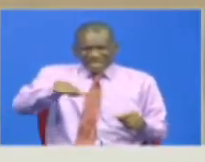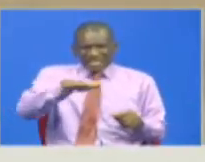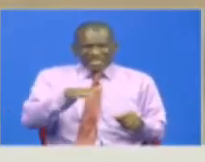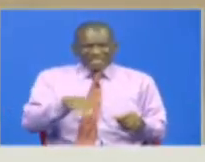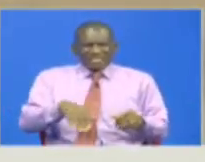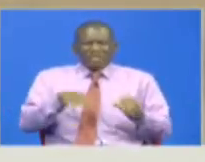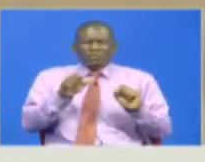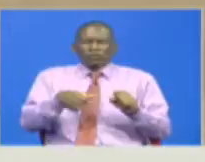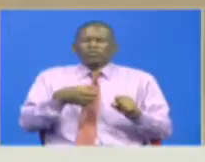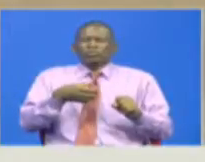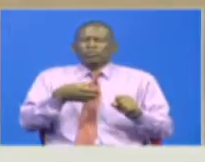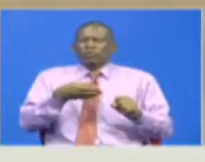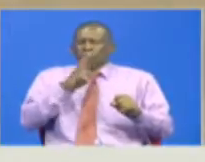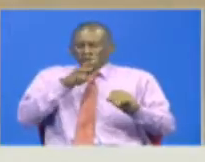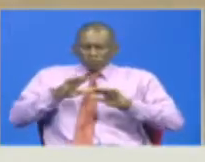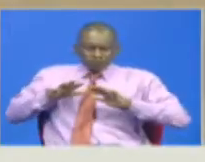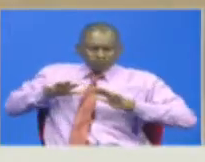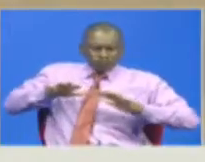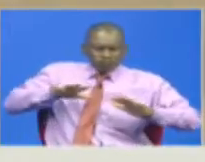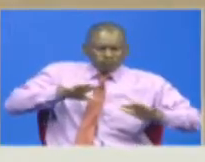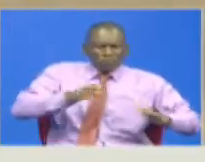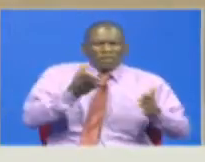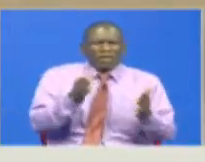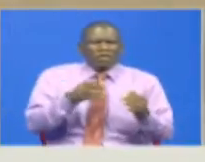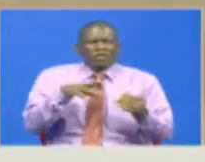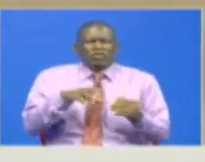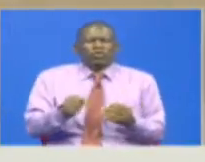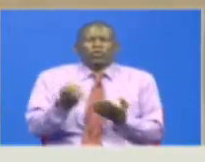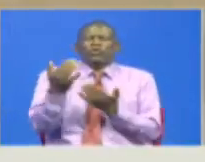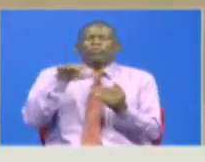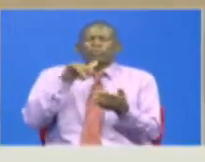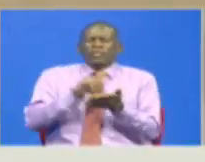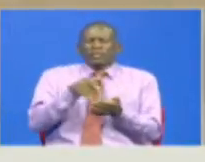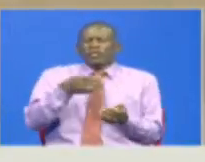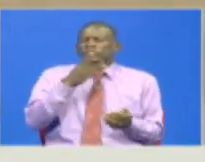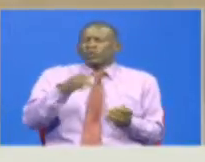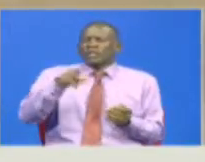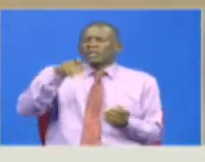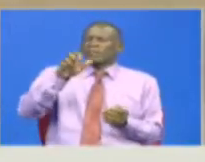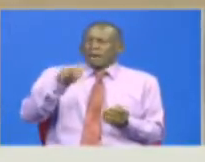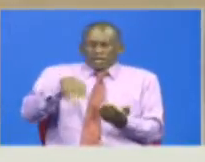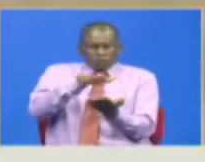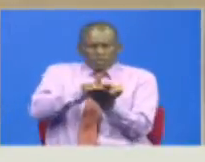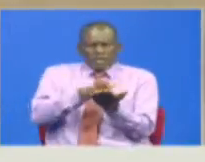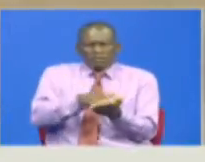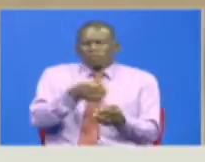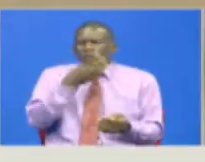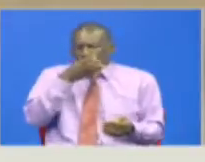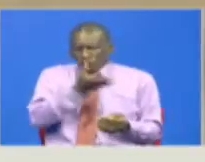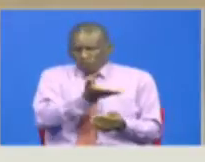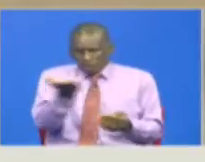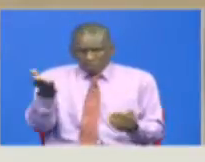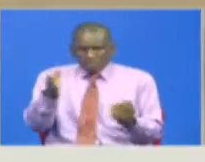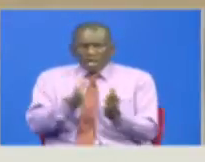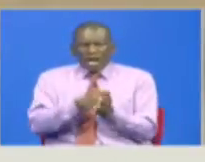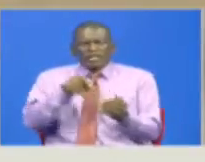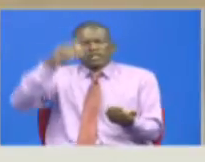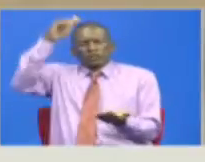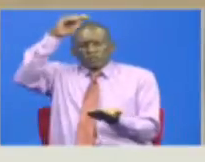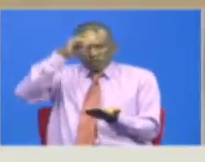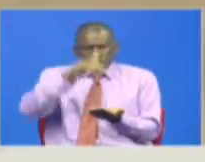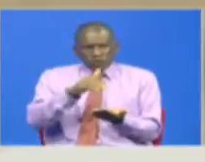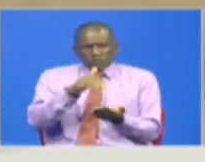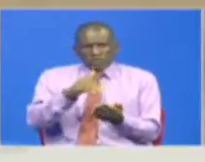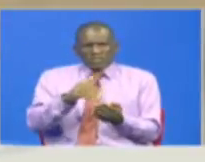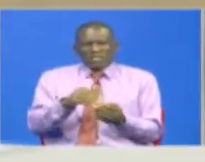erosion. So we expect that this water pan will be able to retain some water and reduce the speed